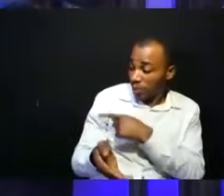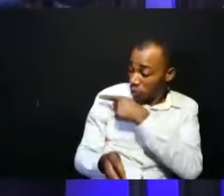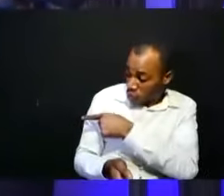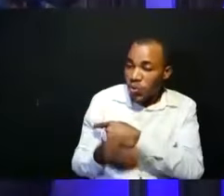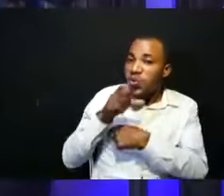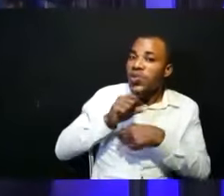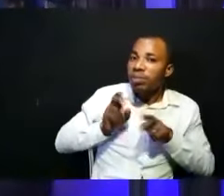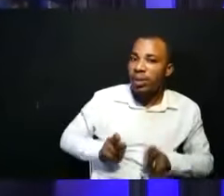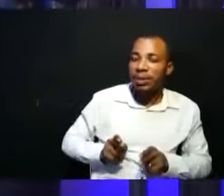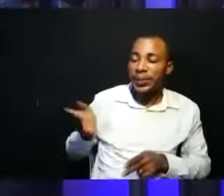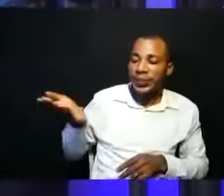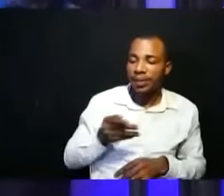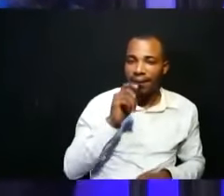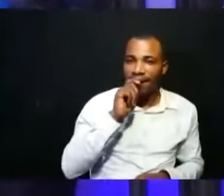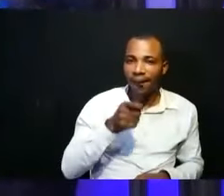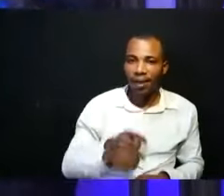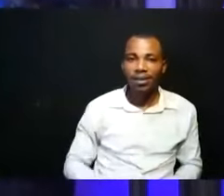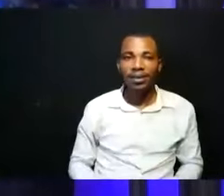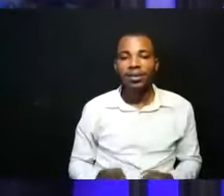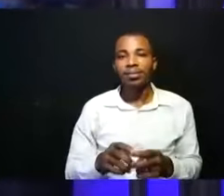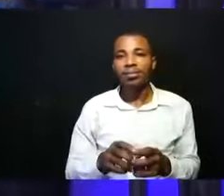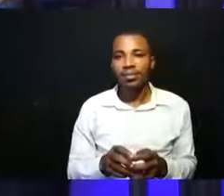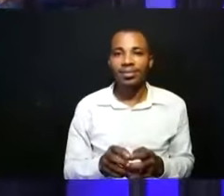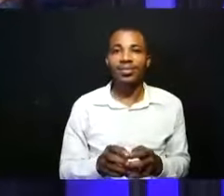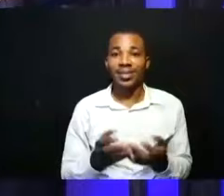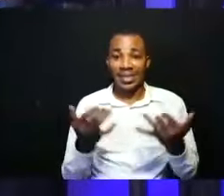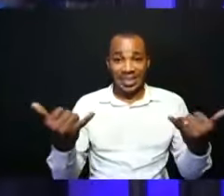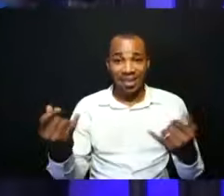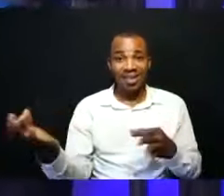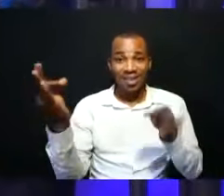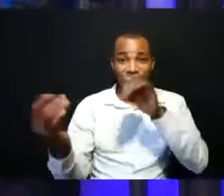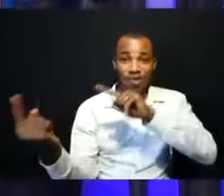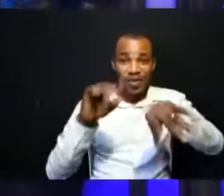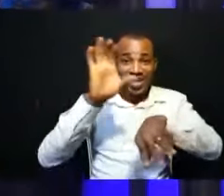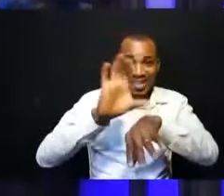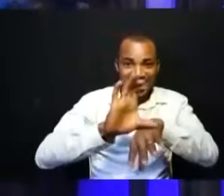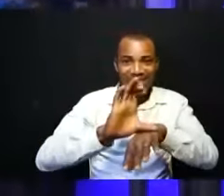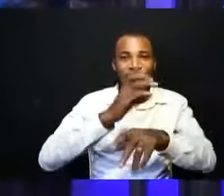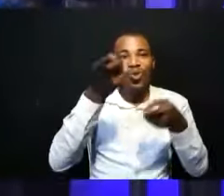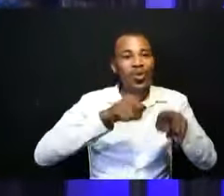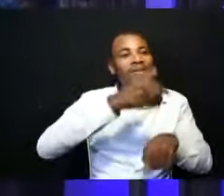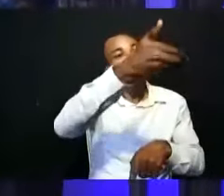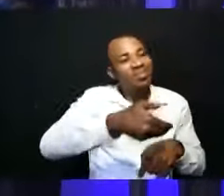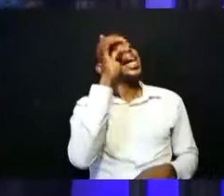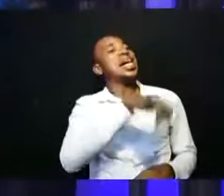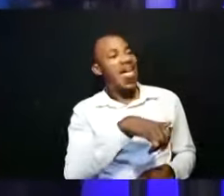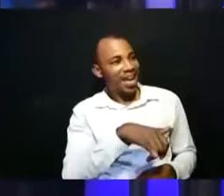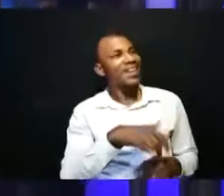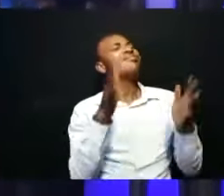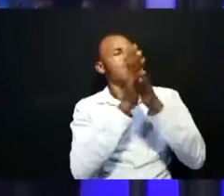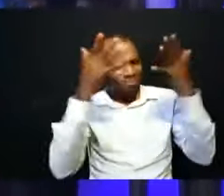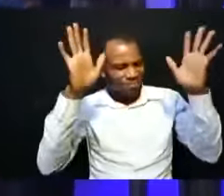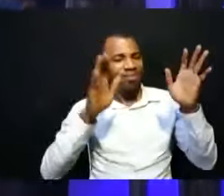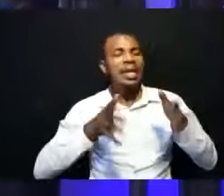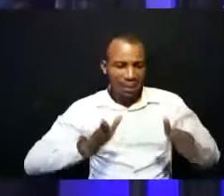So today, when you go to church, your apostle, they introduce you, they clap. Let them clap and then be happy that they are clapping,